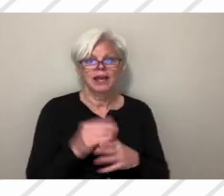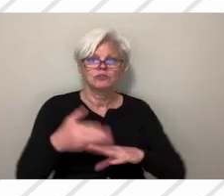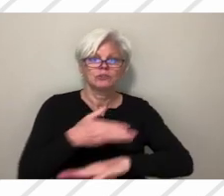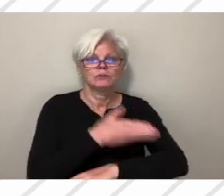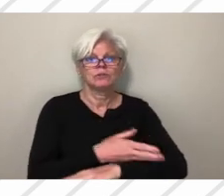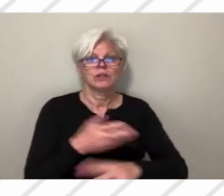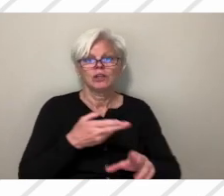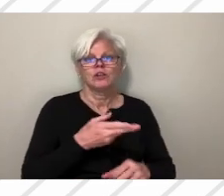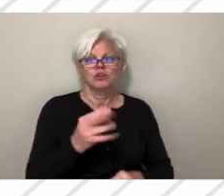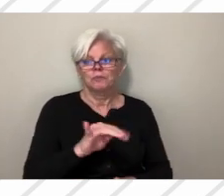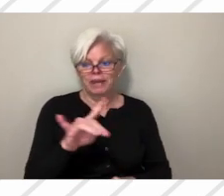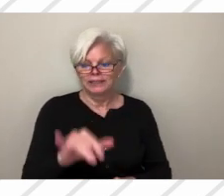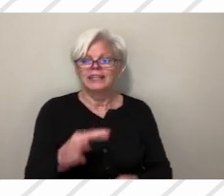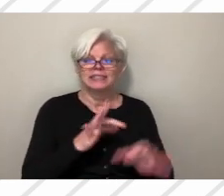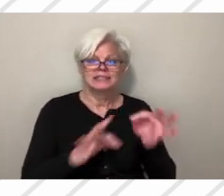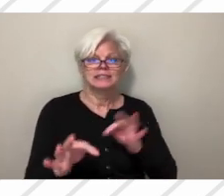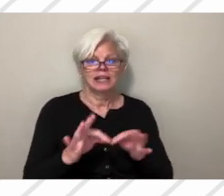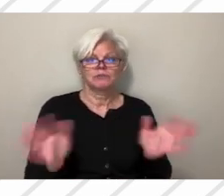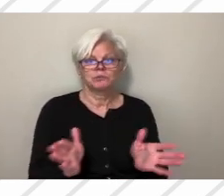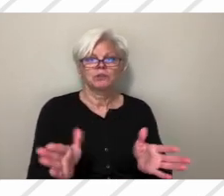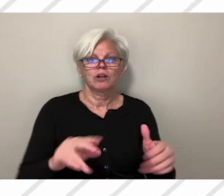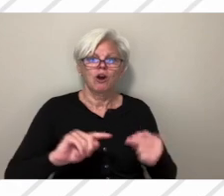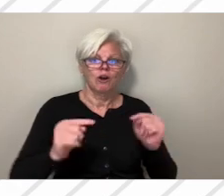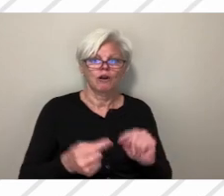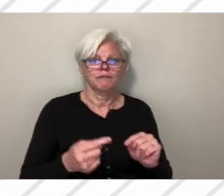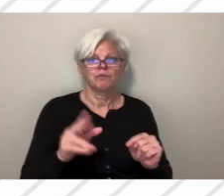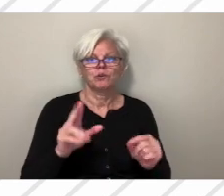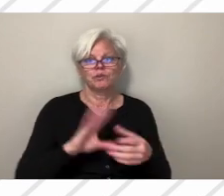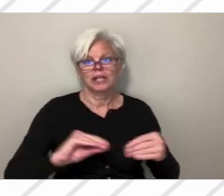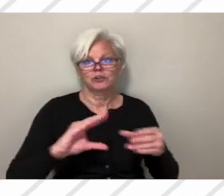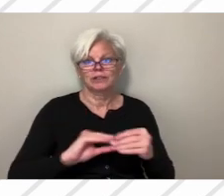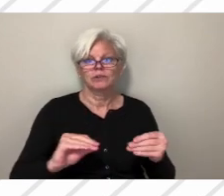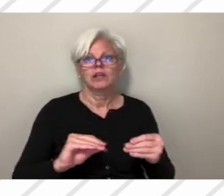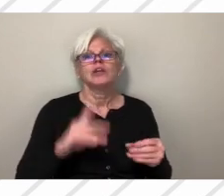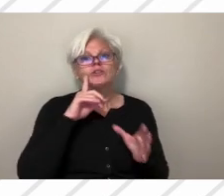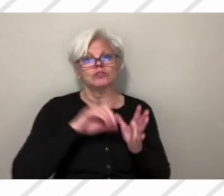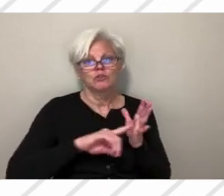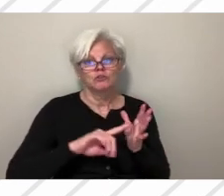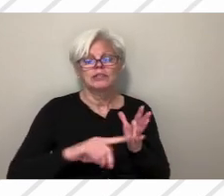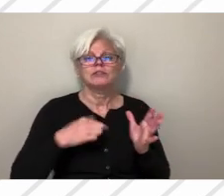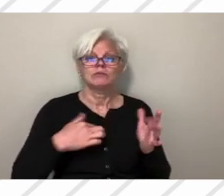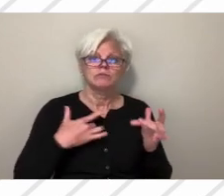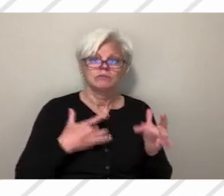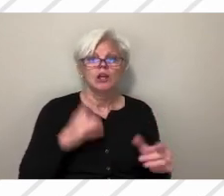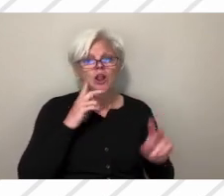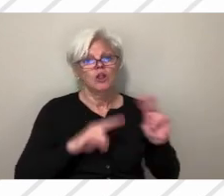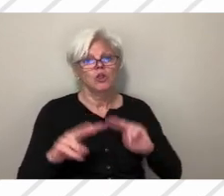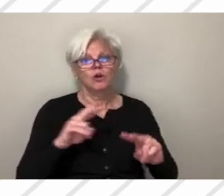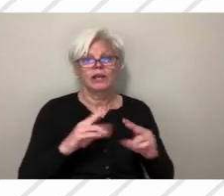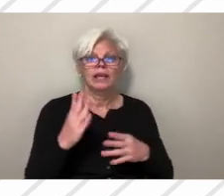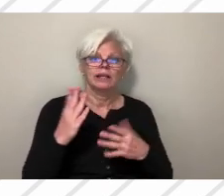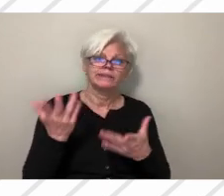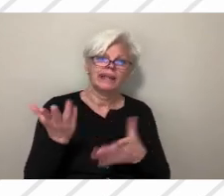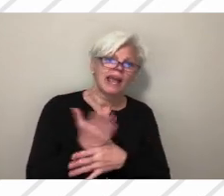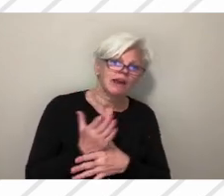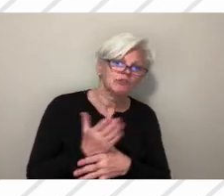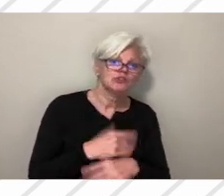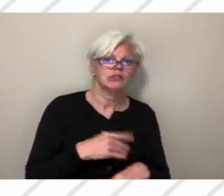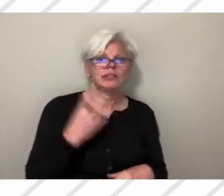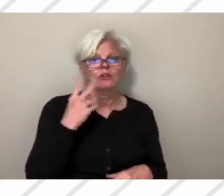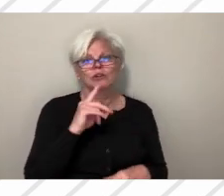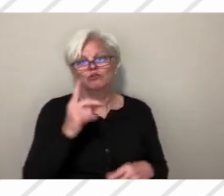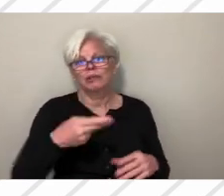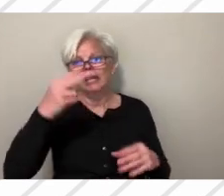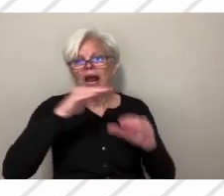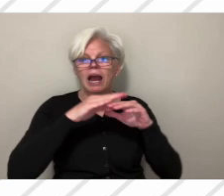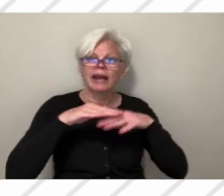harmful narratives. We also need to acknowledge, so research has a tendency to look at sort of averages and look at really high levels of